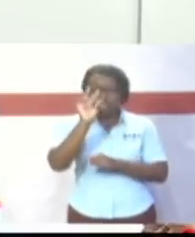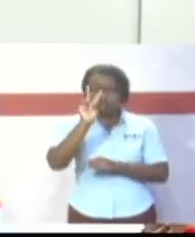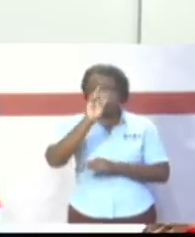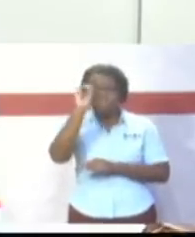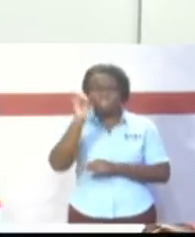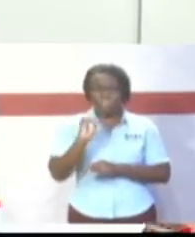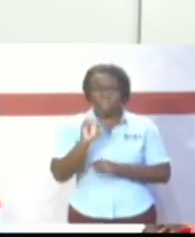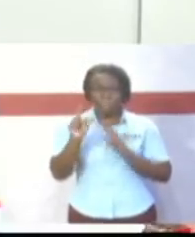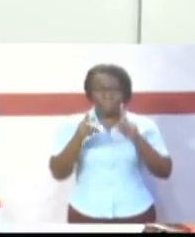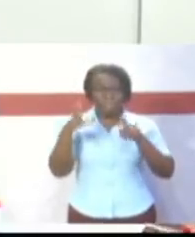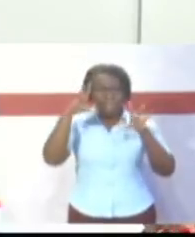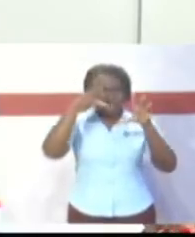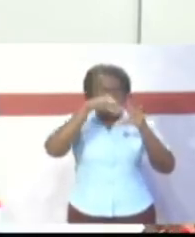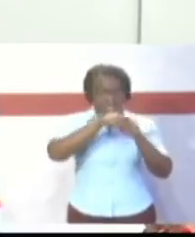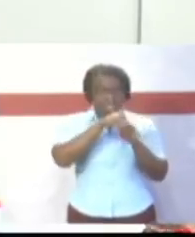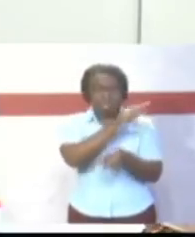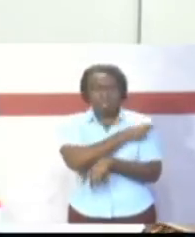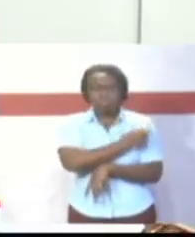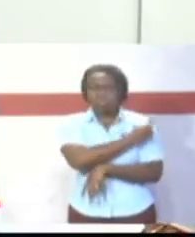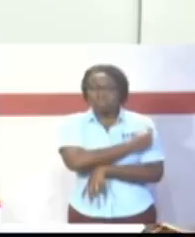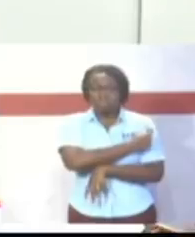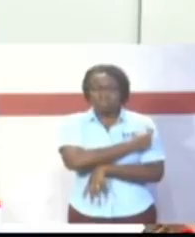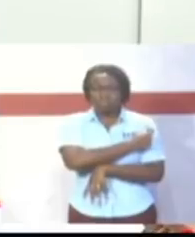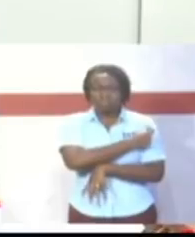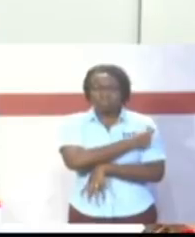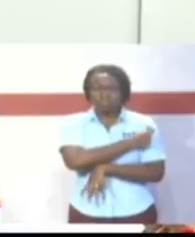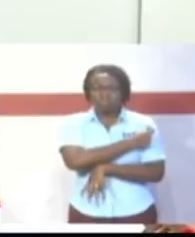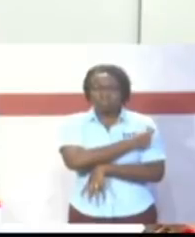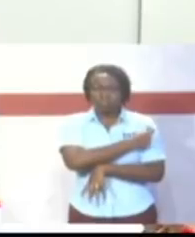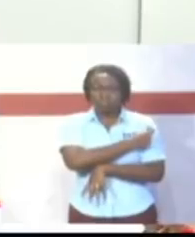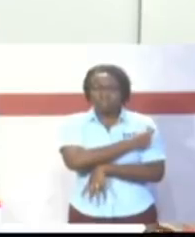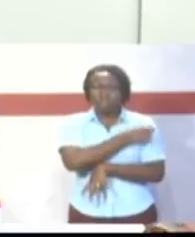patients hospitalized in the parallel healthcare system.